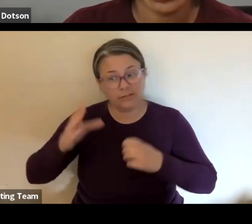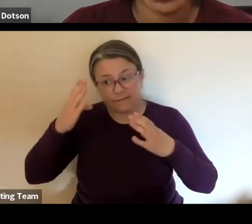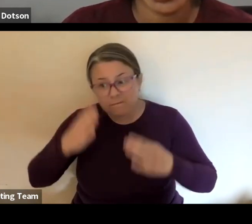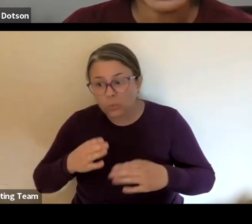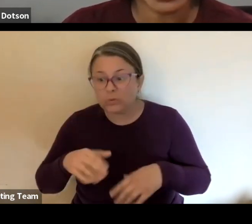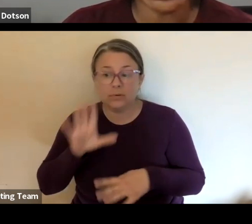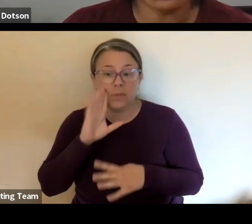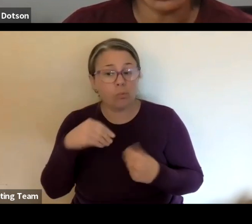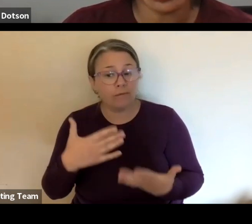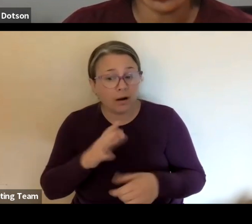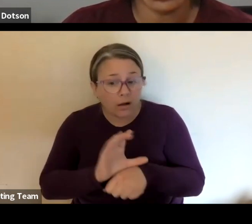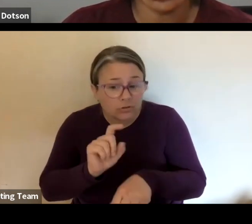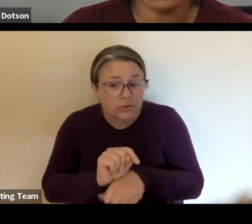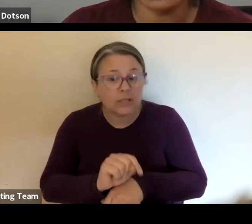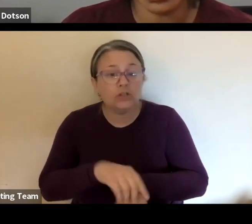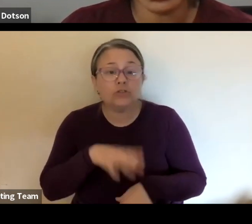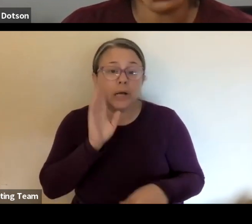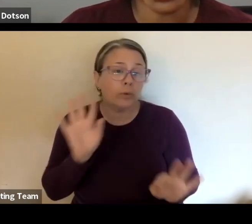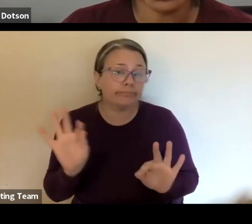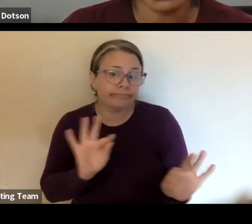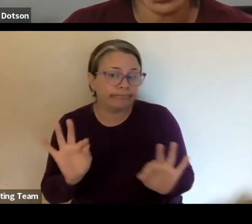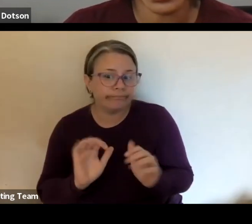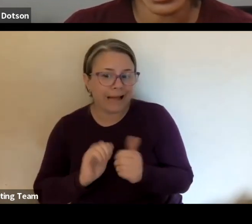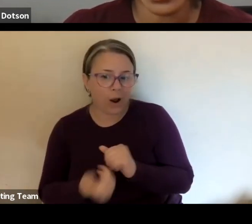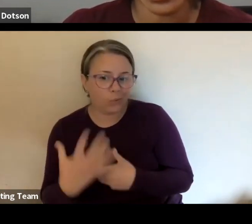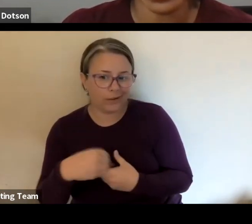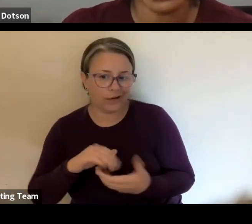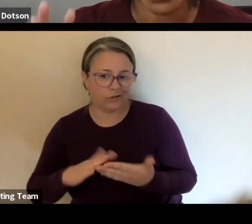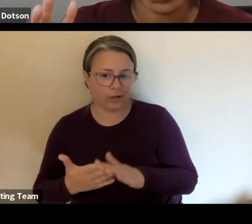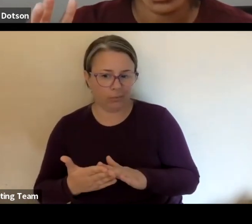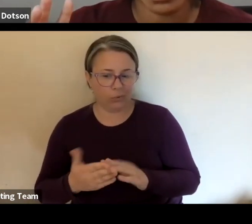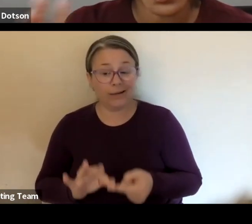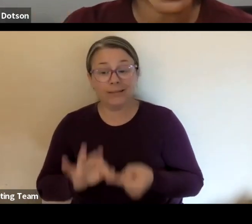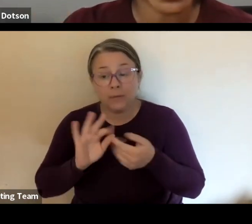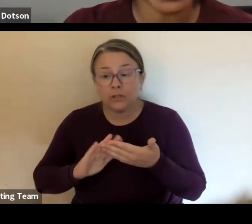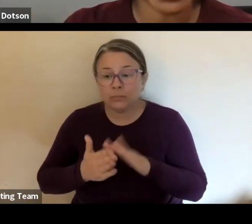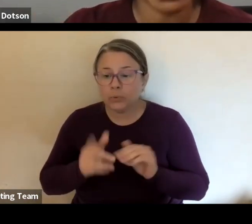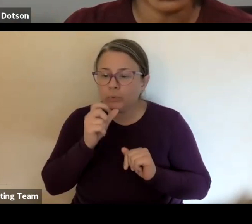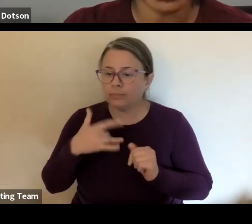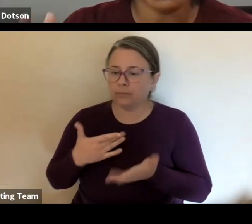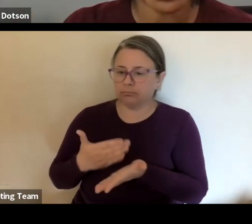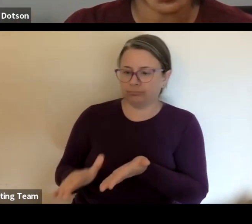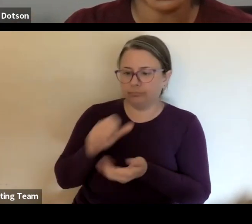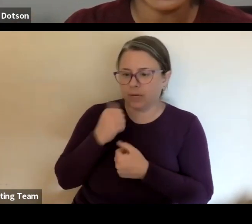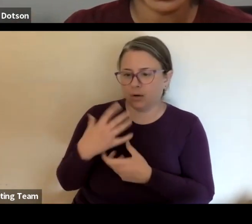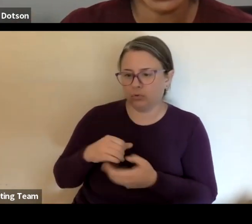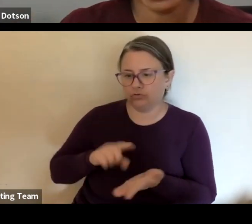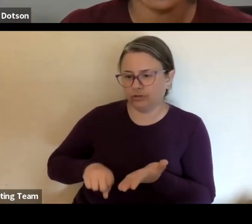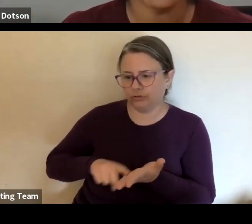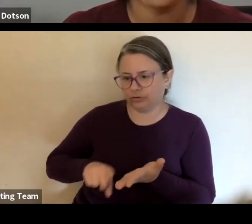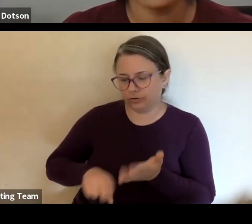people who normally are left out of research? It's not simple to just go into a neighborhood that has a certain